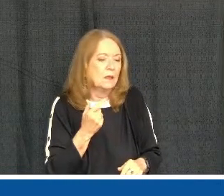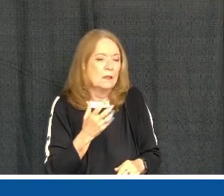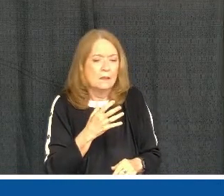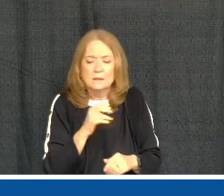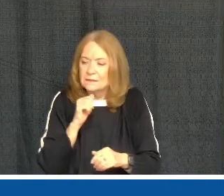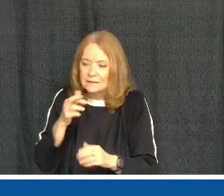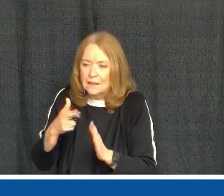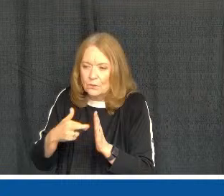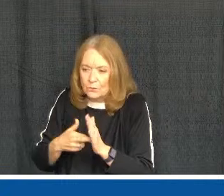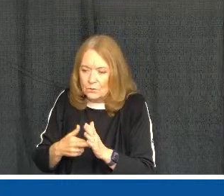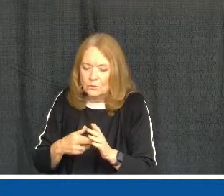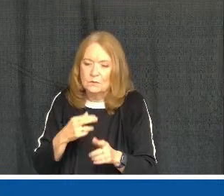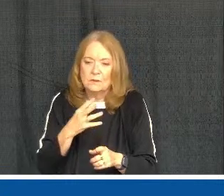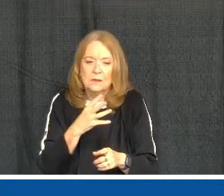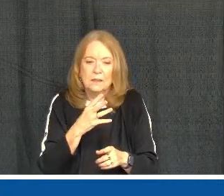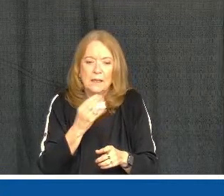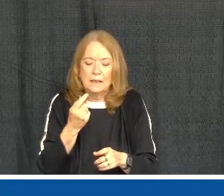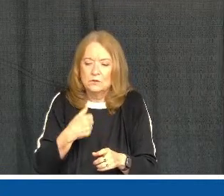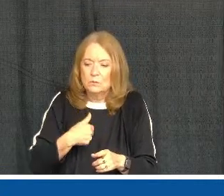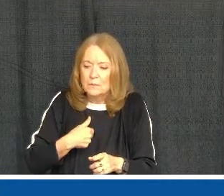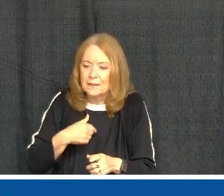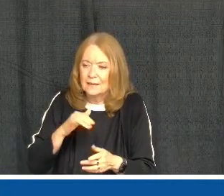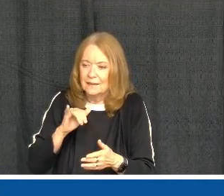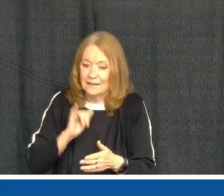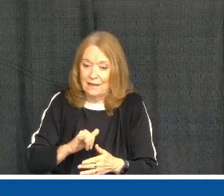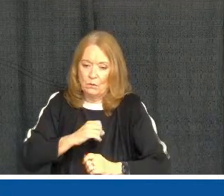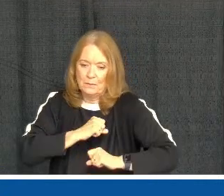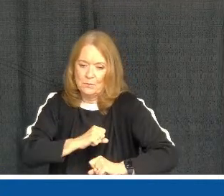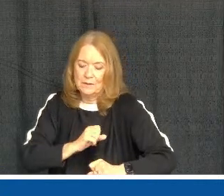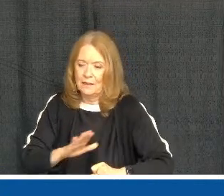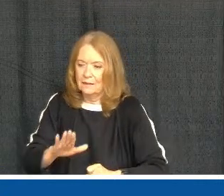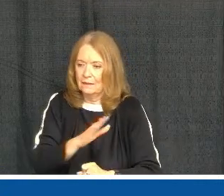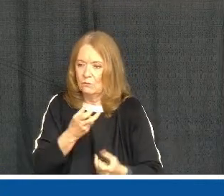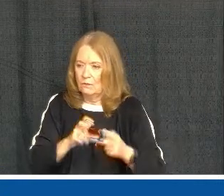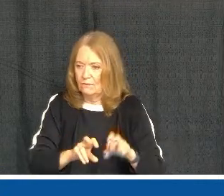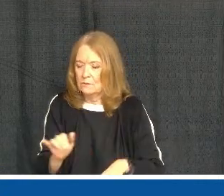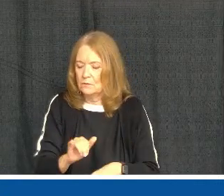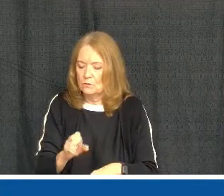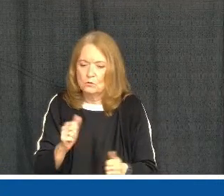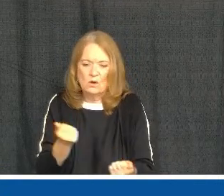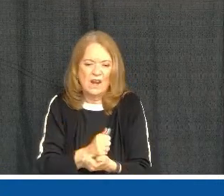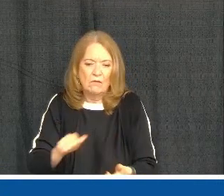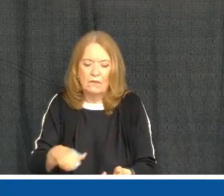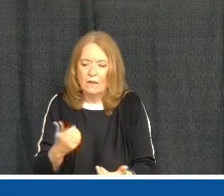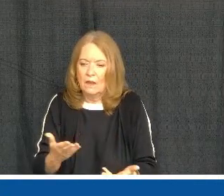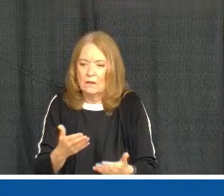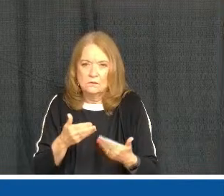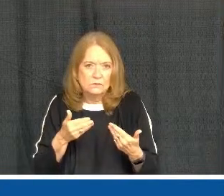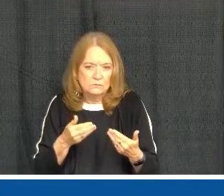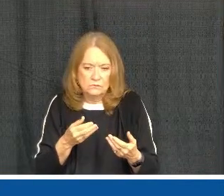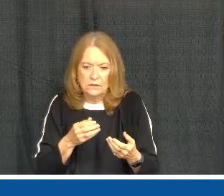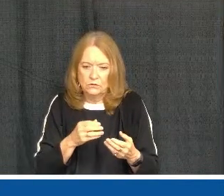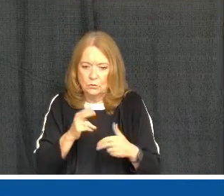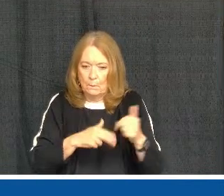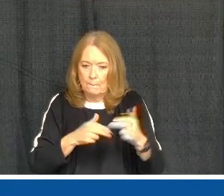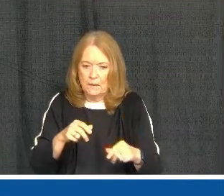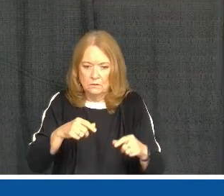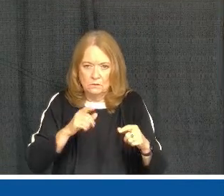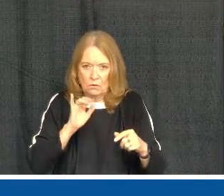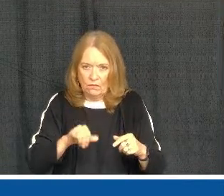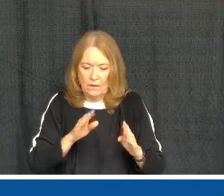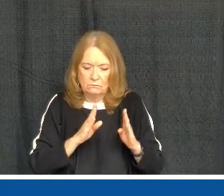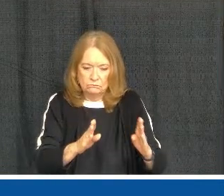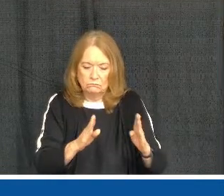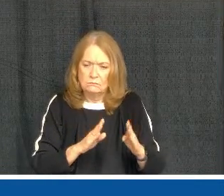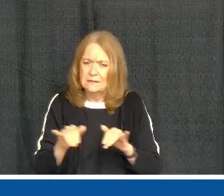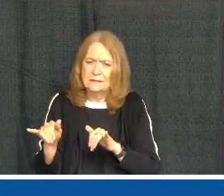to me, in one sense, this would be protecting their investment as well, so that everything else that is built along there is built to the, same